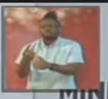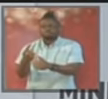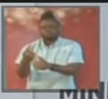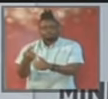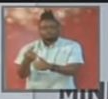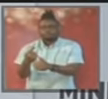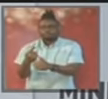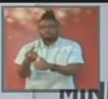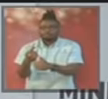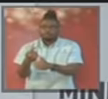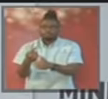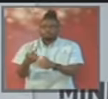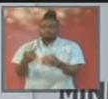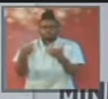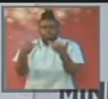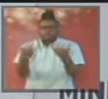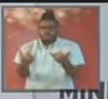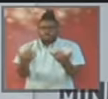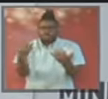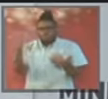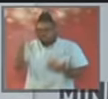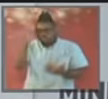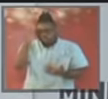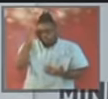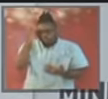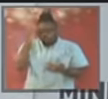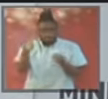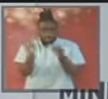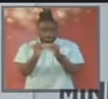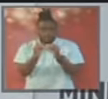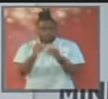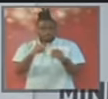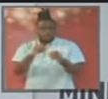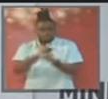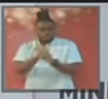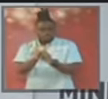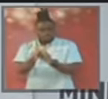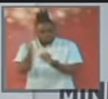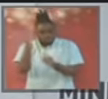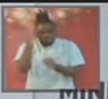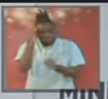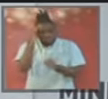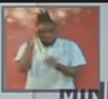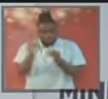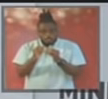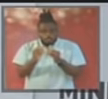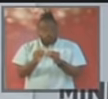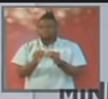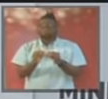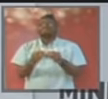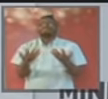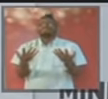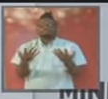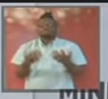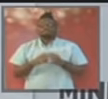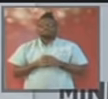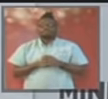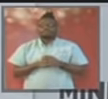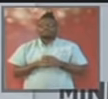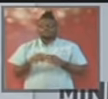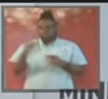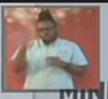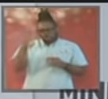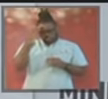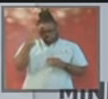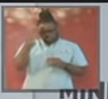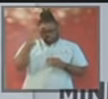in January or February of 2020. So given the widespread nature of COVID-19, we